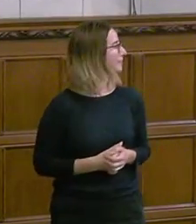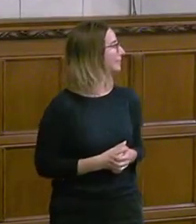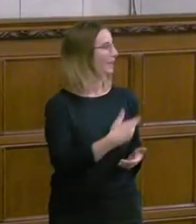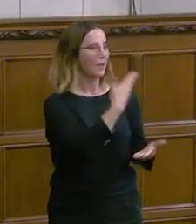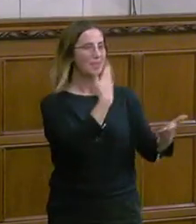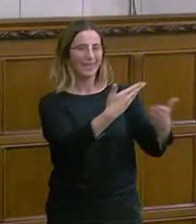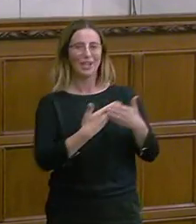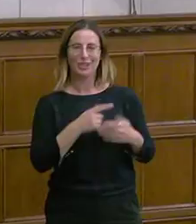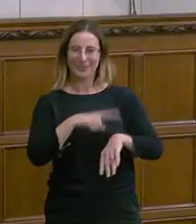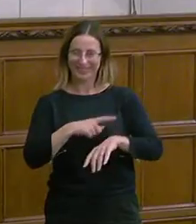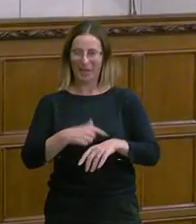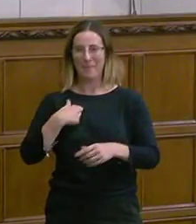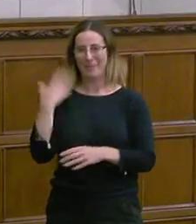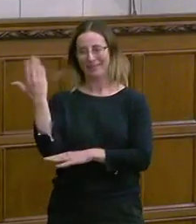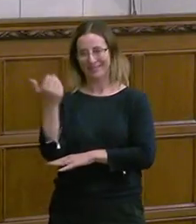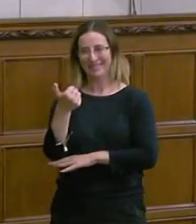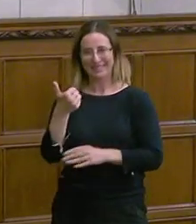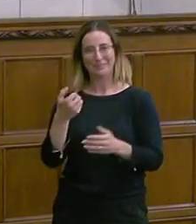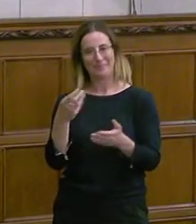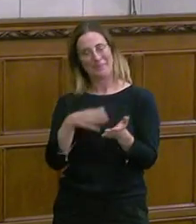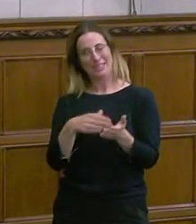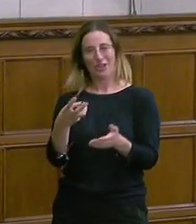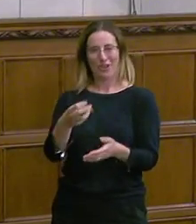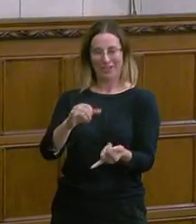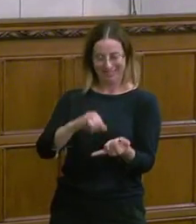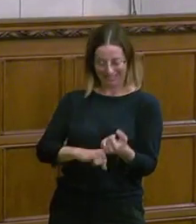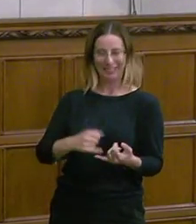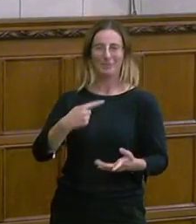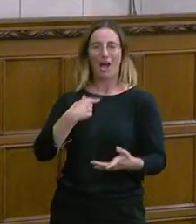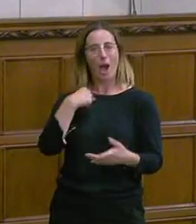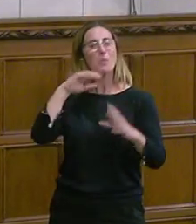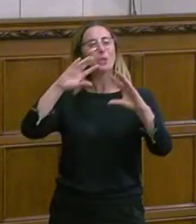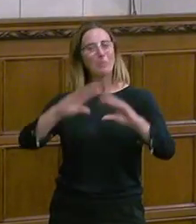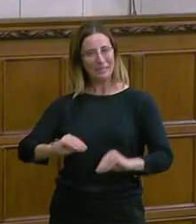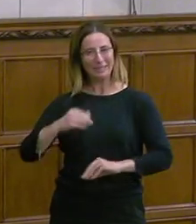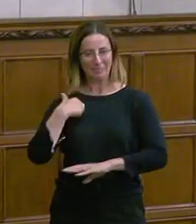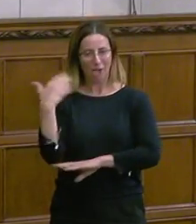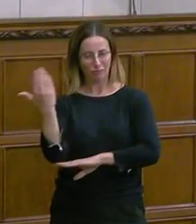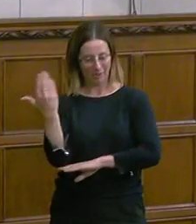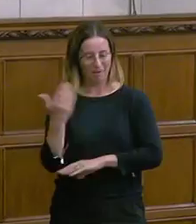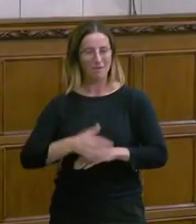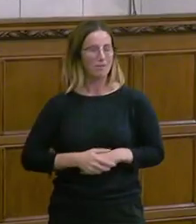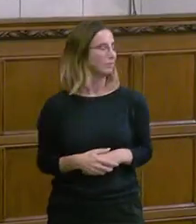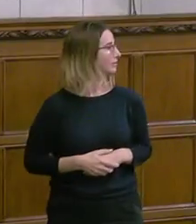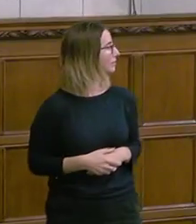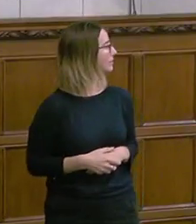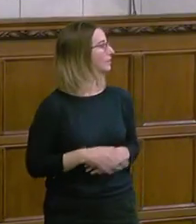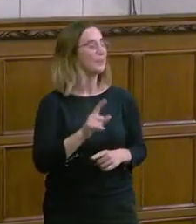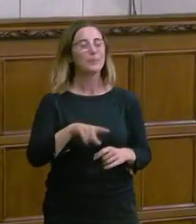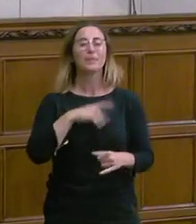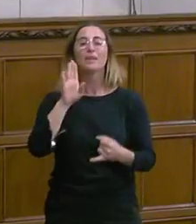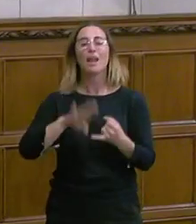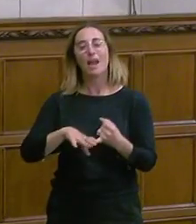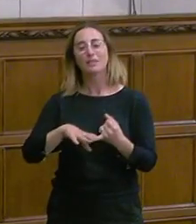me. I will cut to the chase. I will conclude. I will end those remarks, my comments, by what I said at the end of the debate